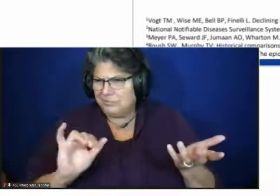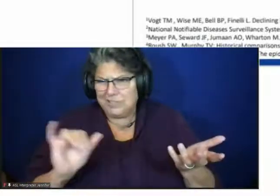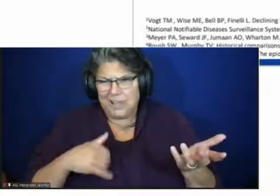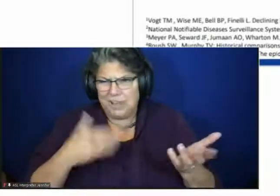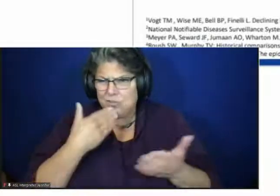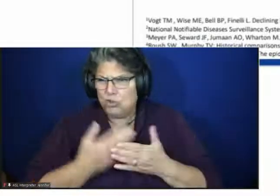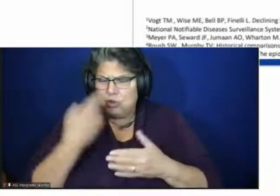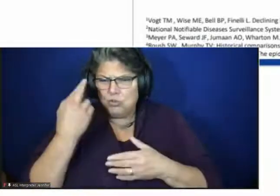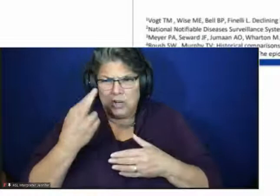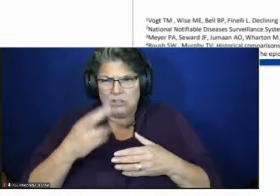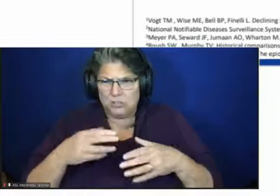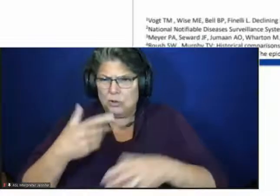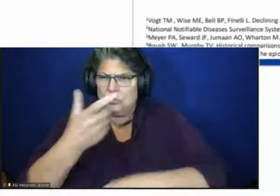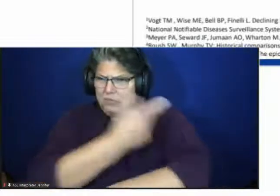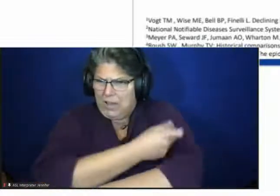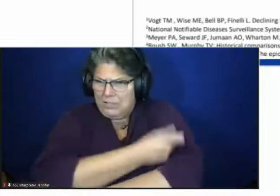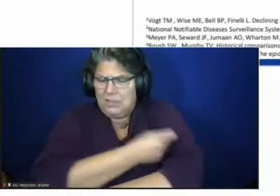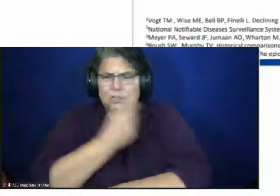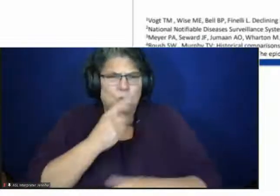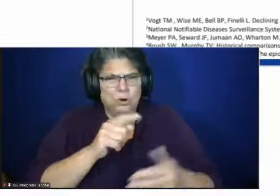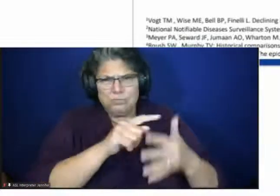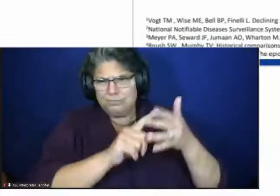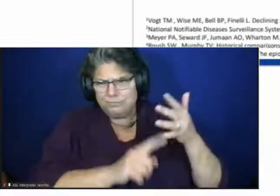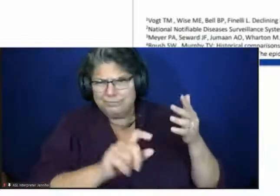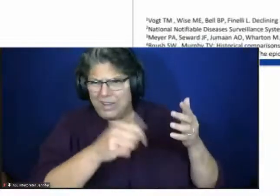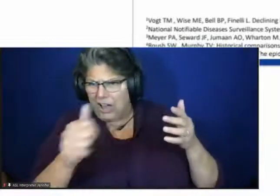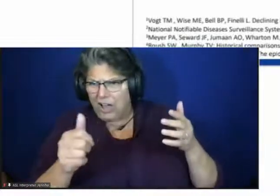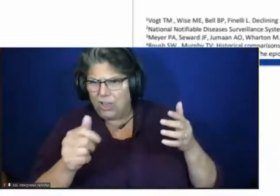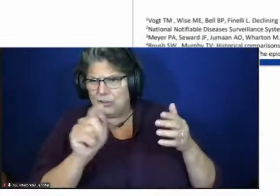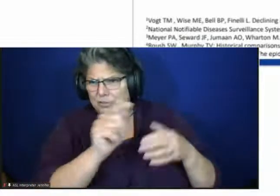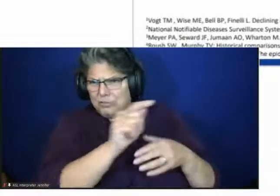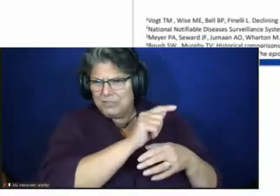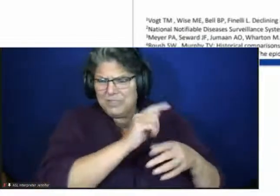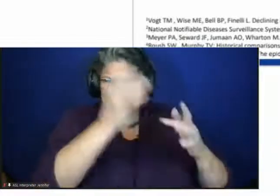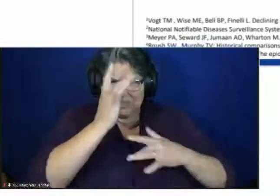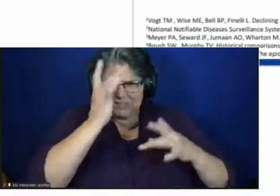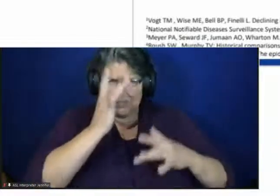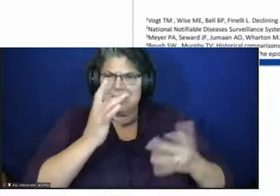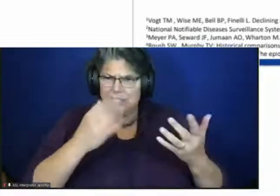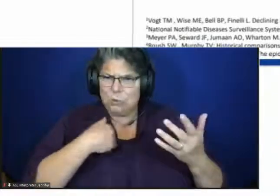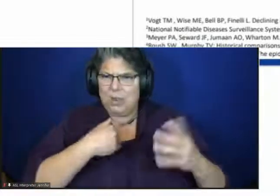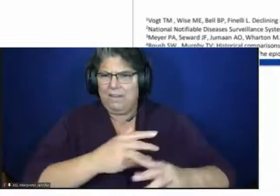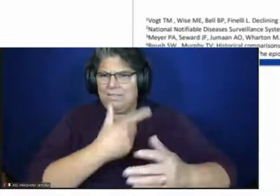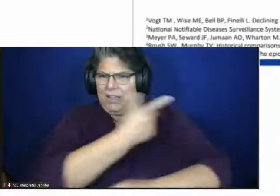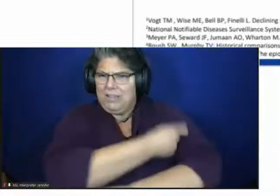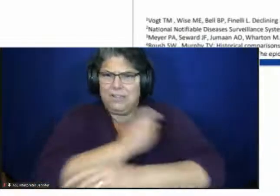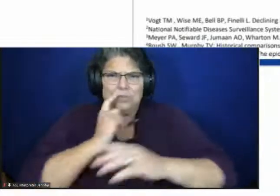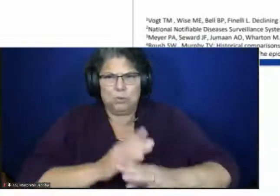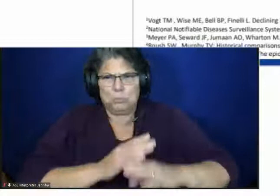to give vaccinations for the other vaccine preventable diseases.